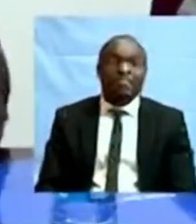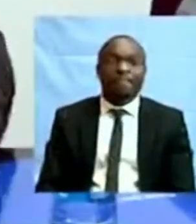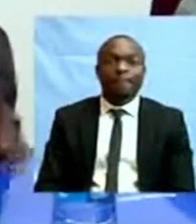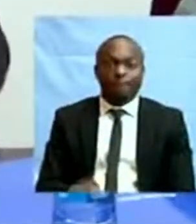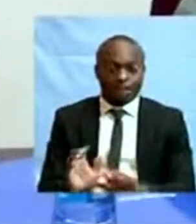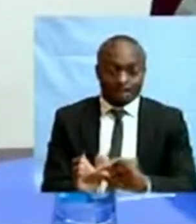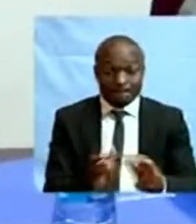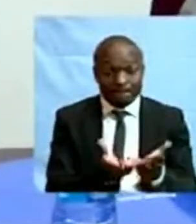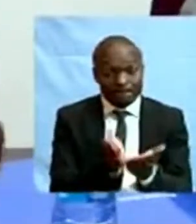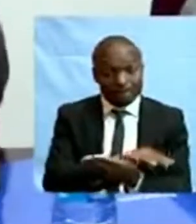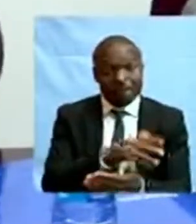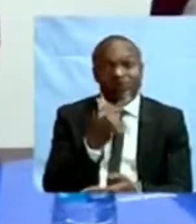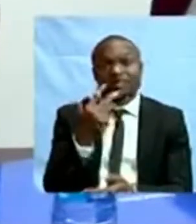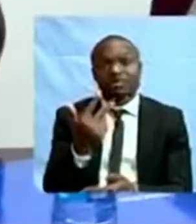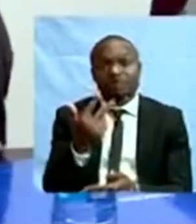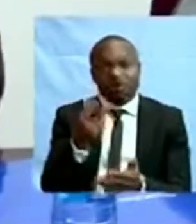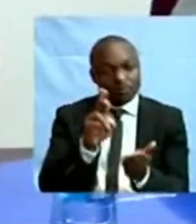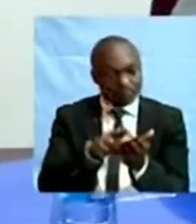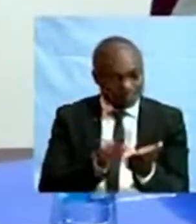move to page 3 of our document.